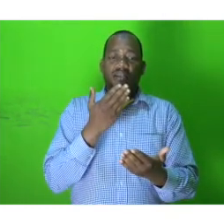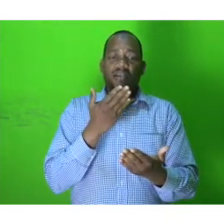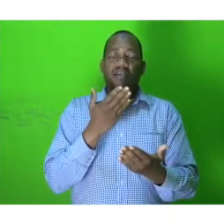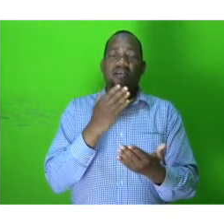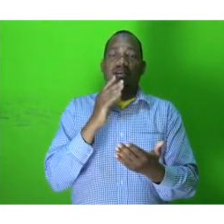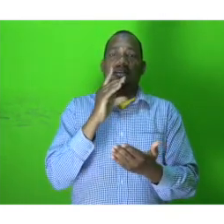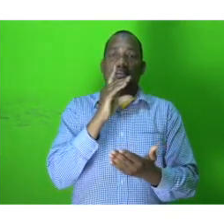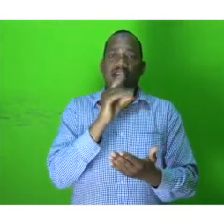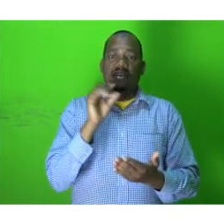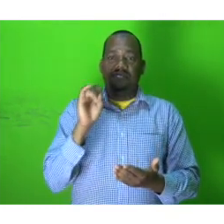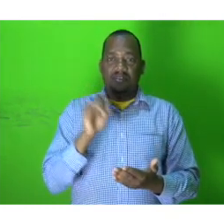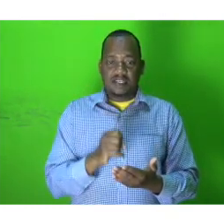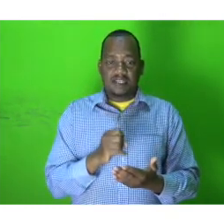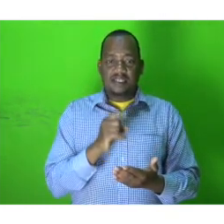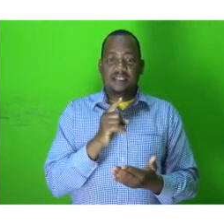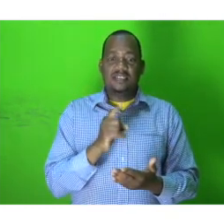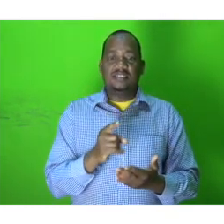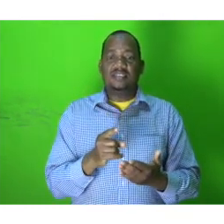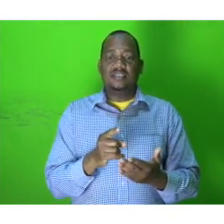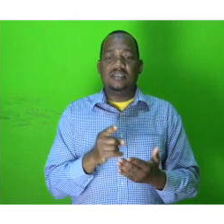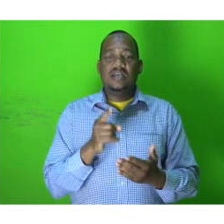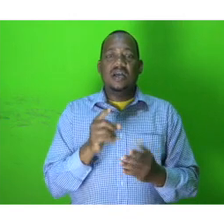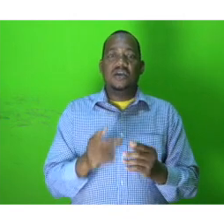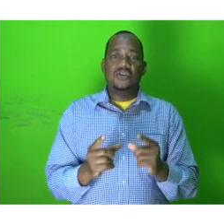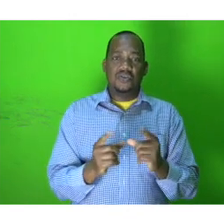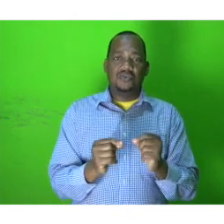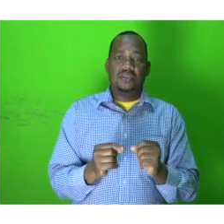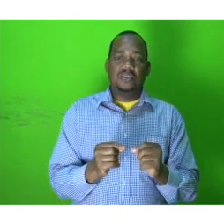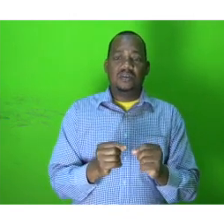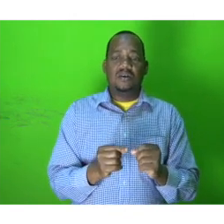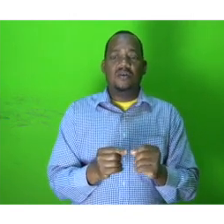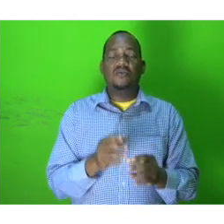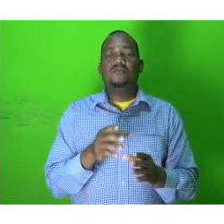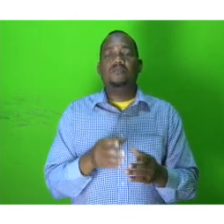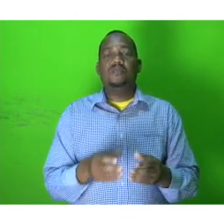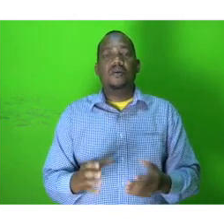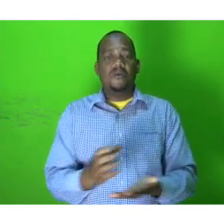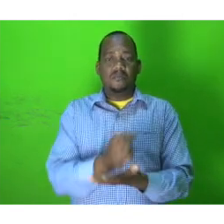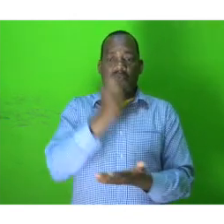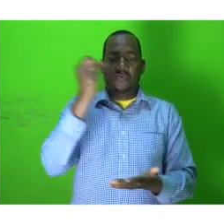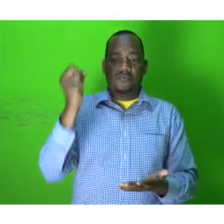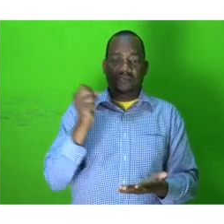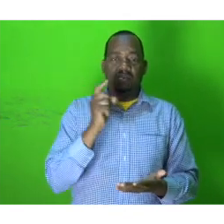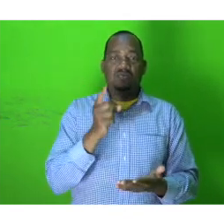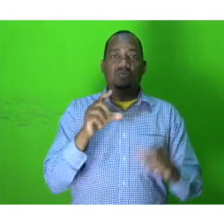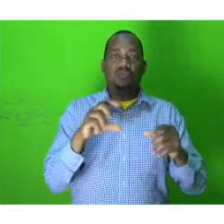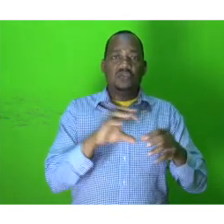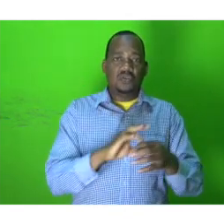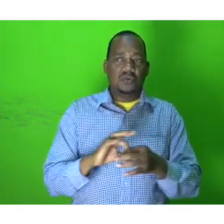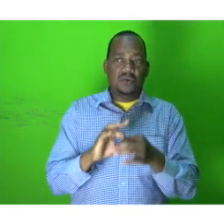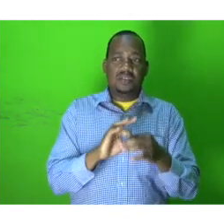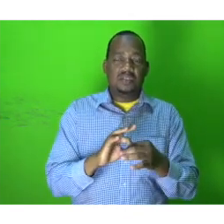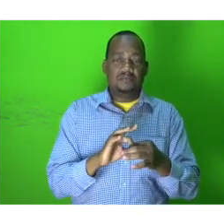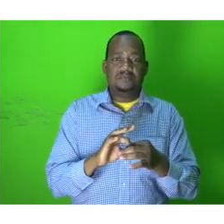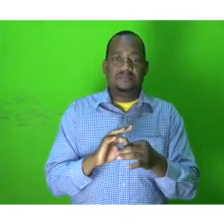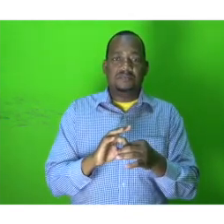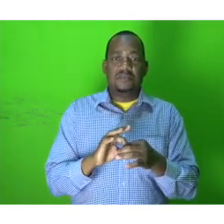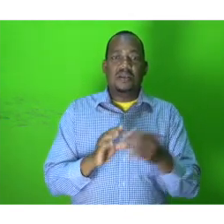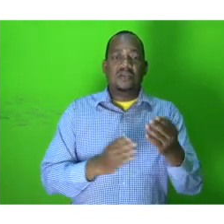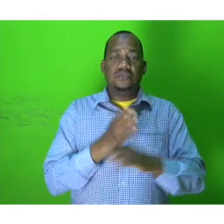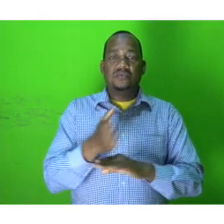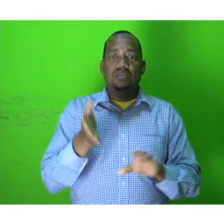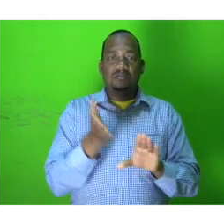is a unit of profit of joint stock company, public company, pay dividend